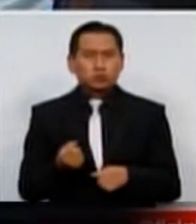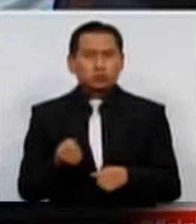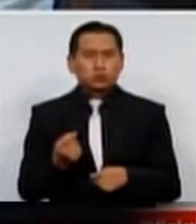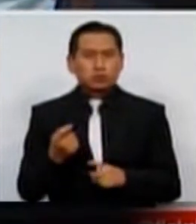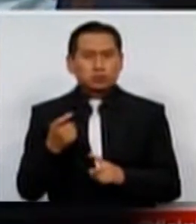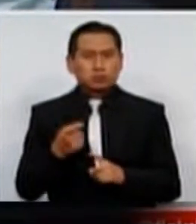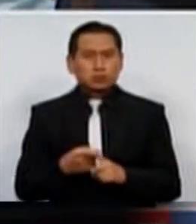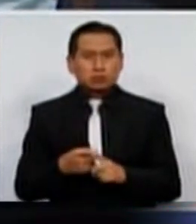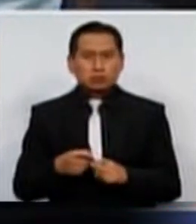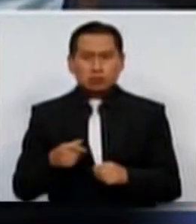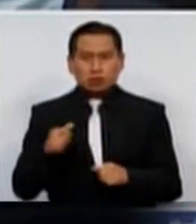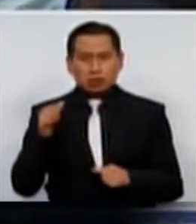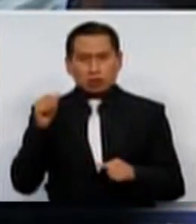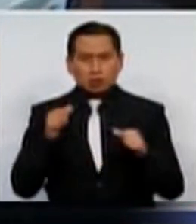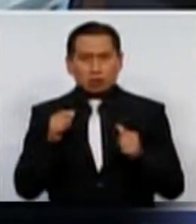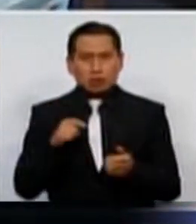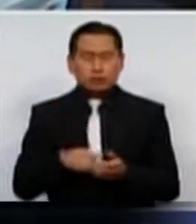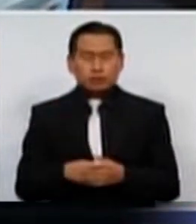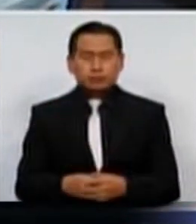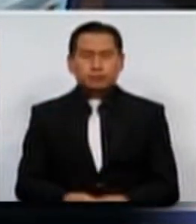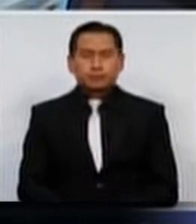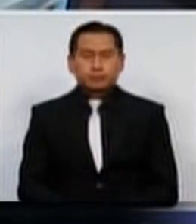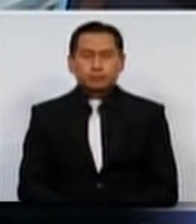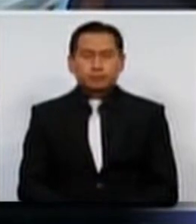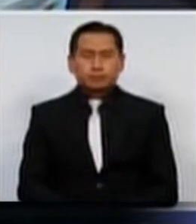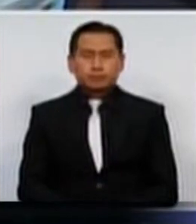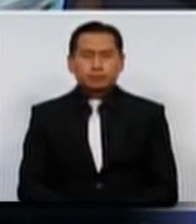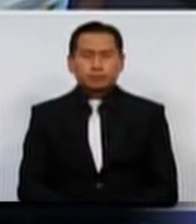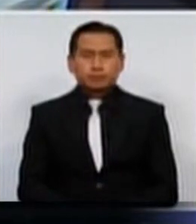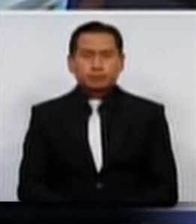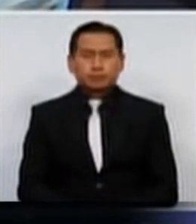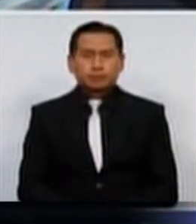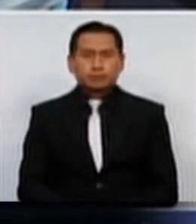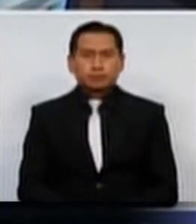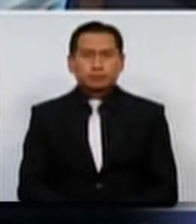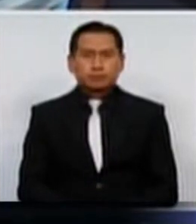last 11 months have been in total uncertainty.